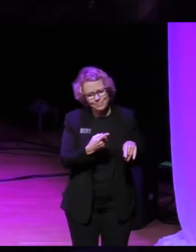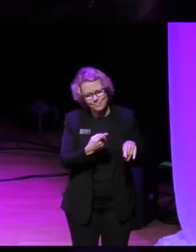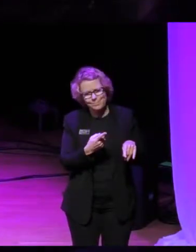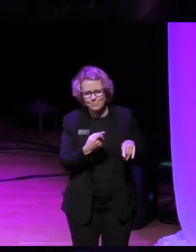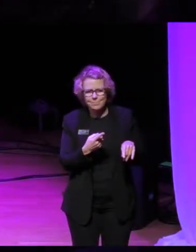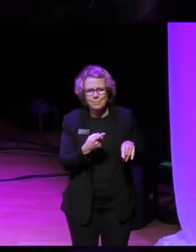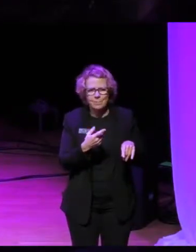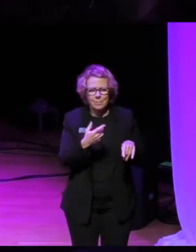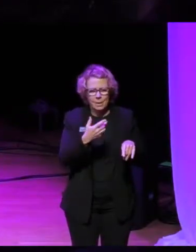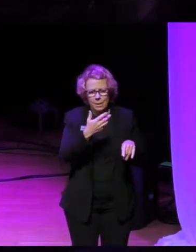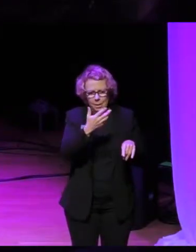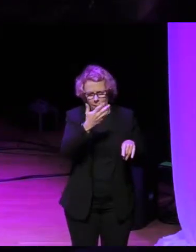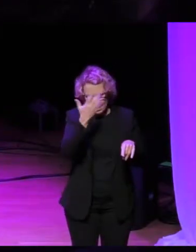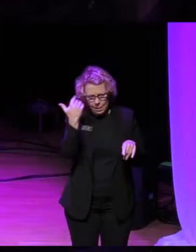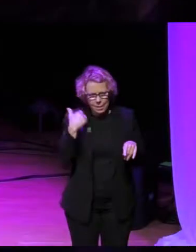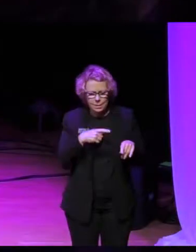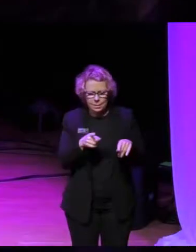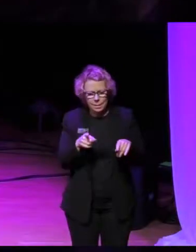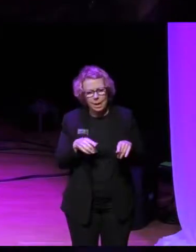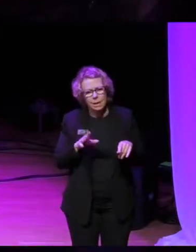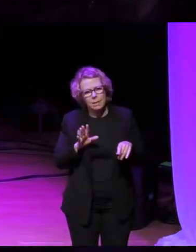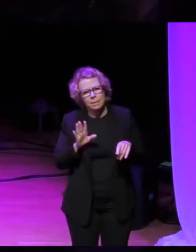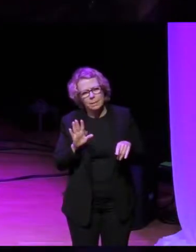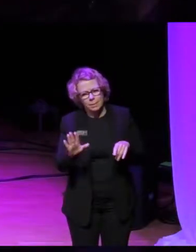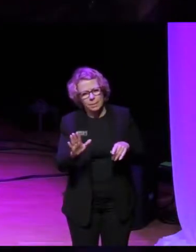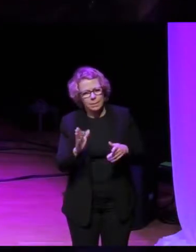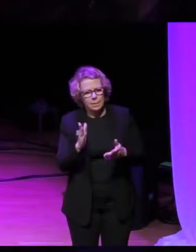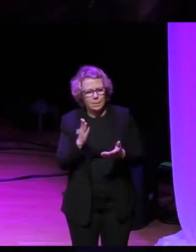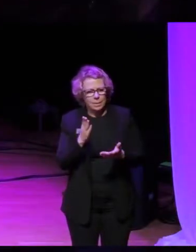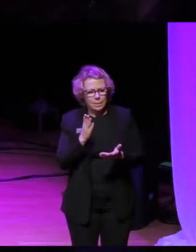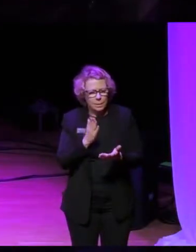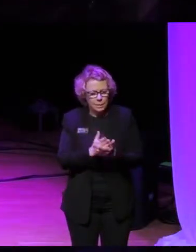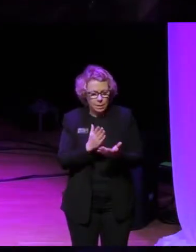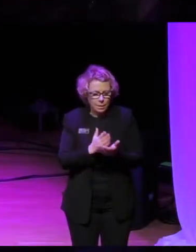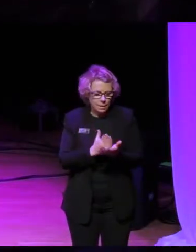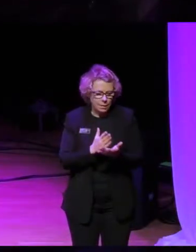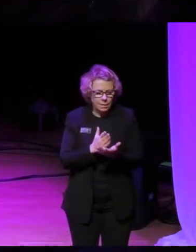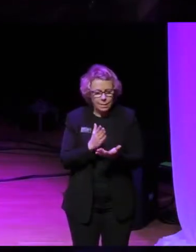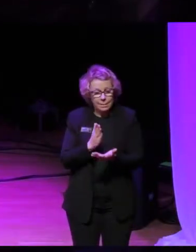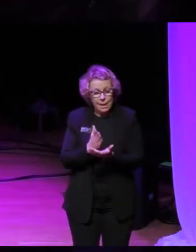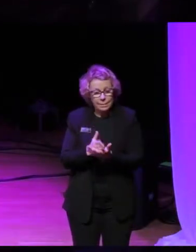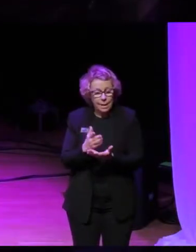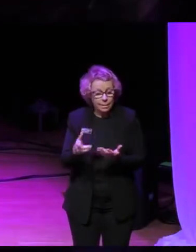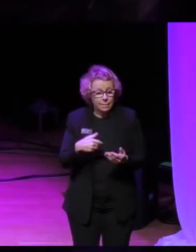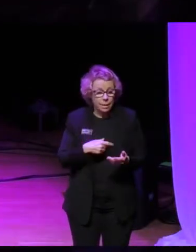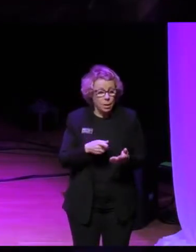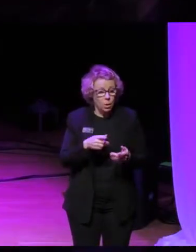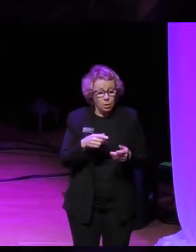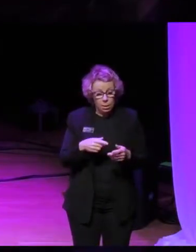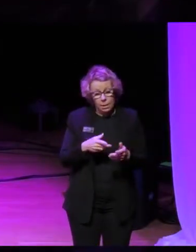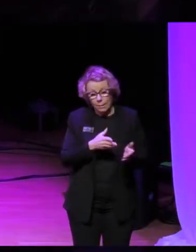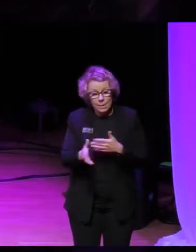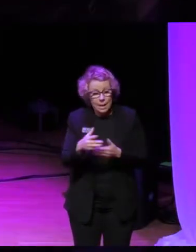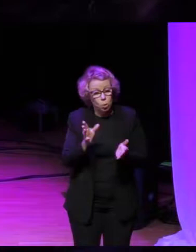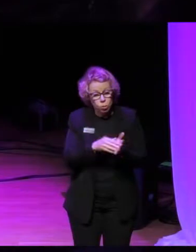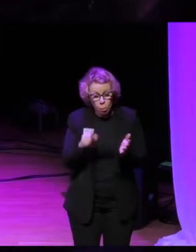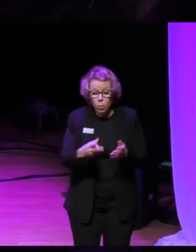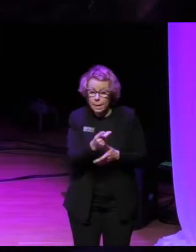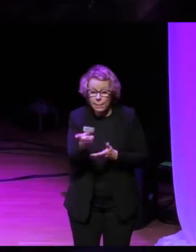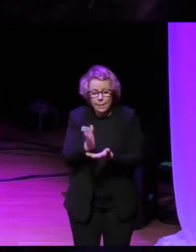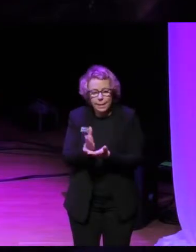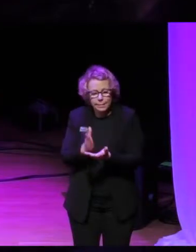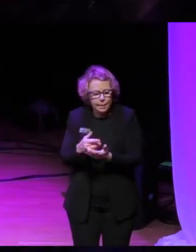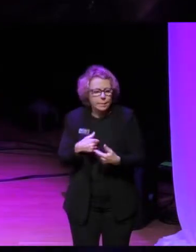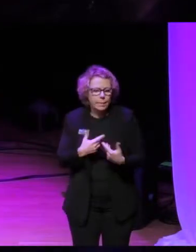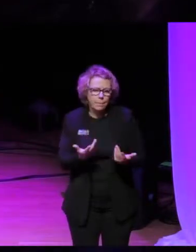you can't condition someone's exercise of their rights on them giving up other legal rights. So it's no answer to say that simply because you can give